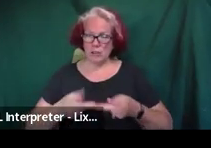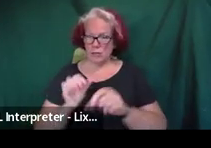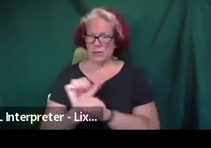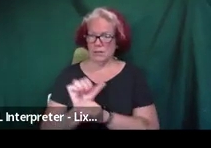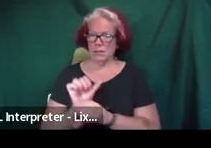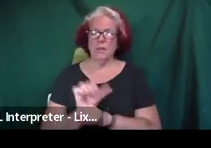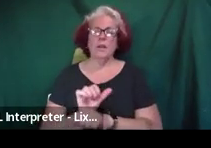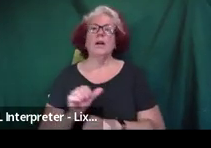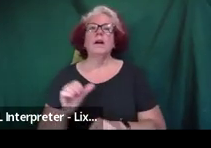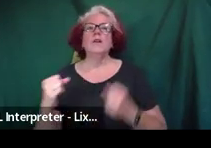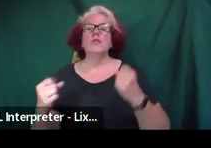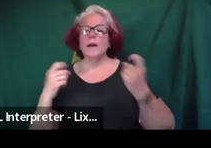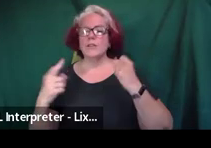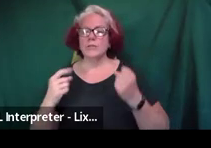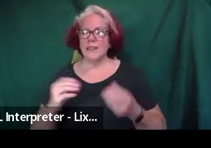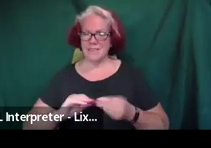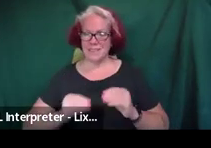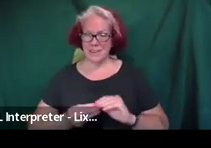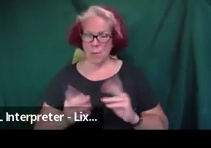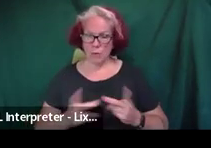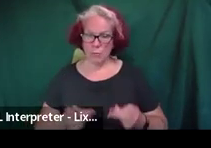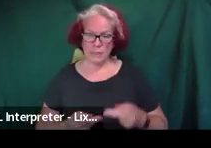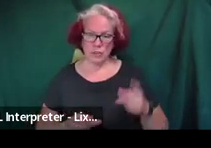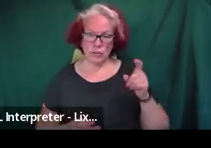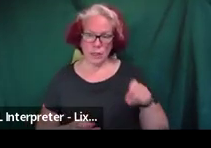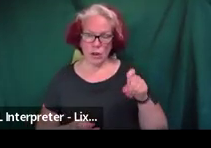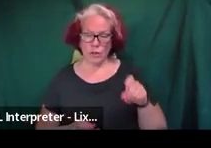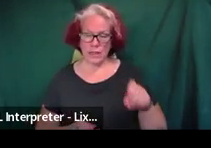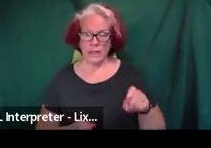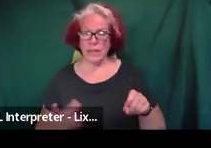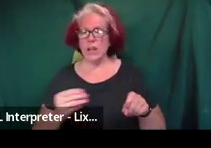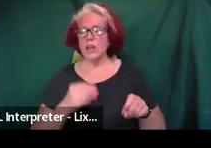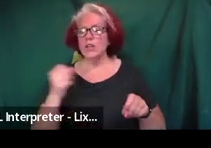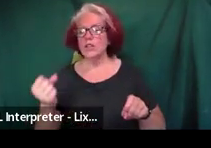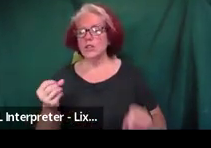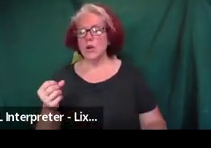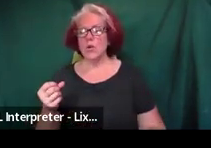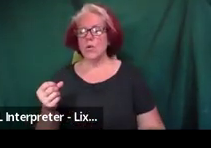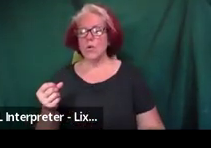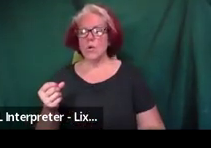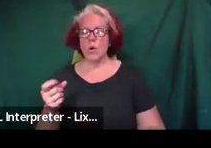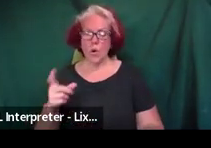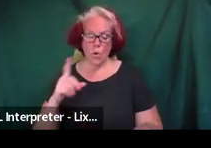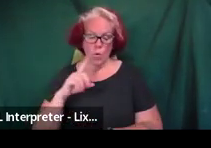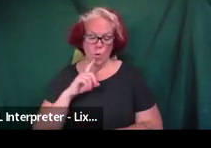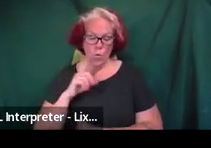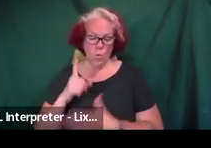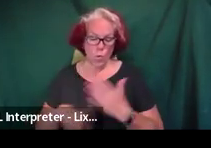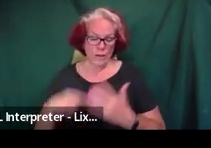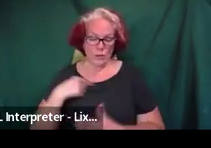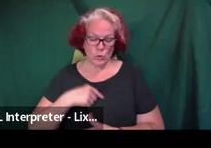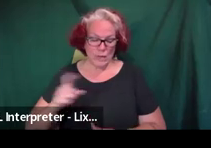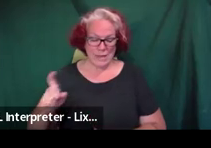the number of positions that are needed. Mm-hmm. And so what is it that we need in order